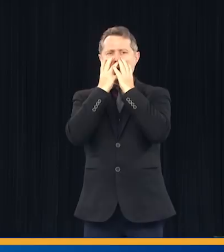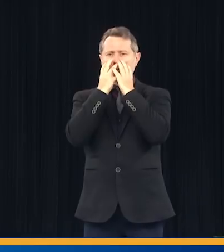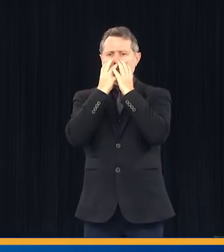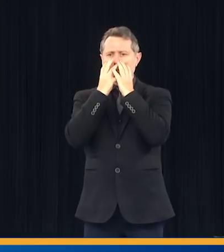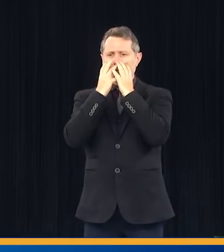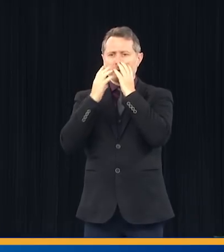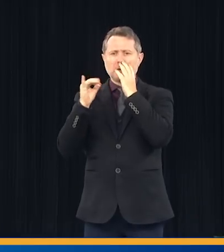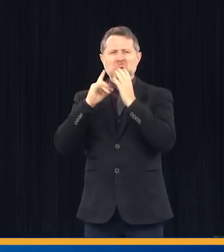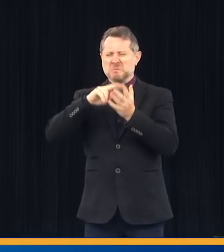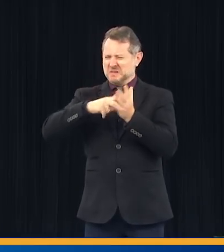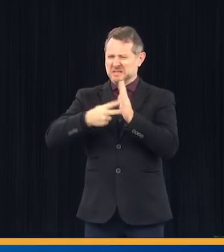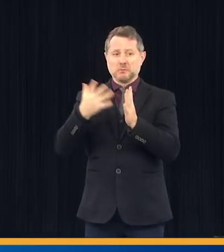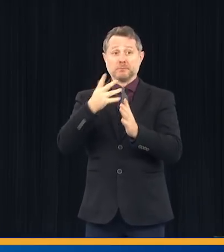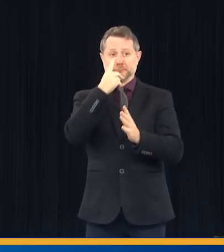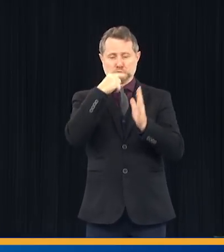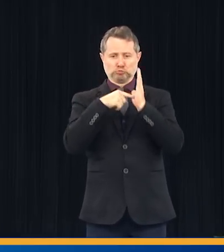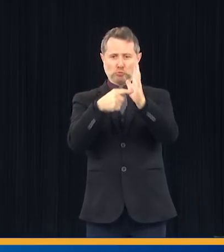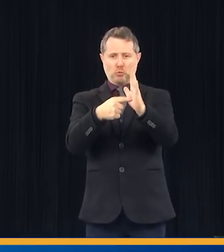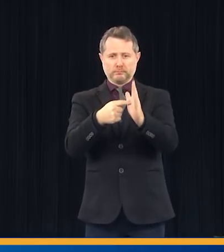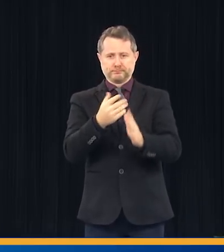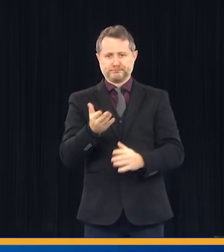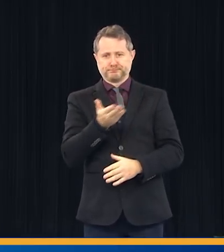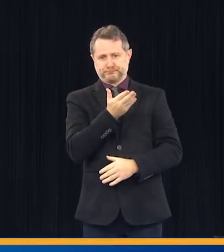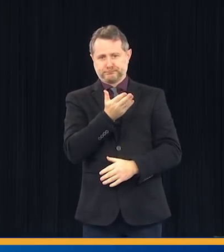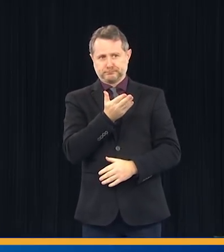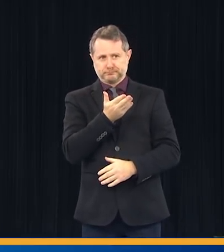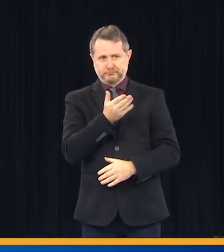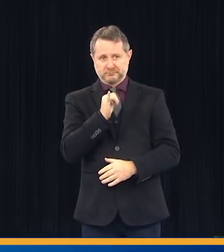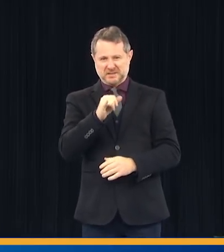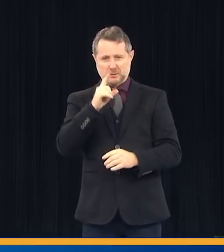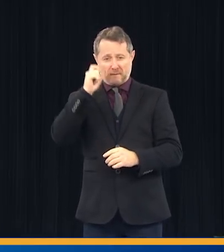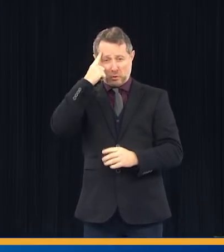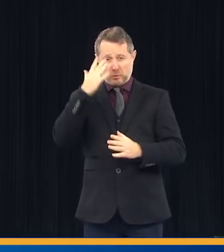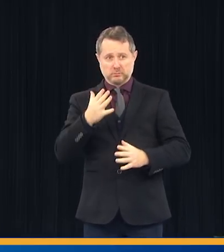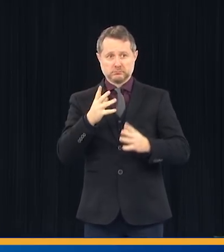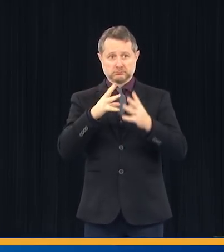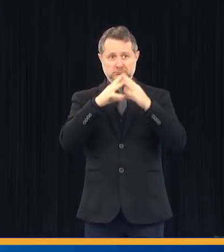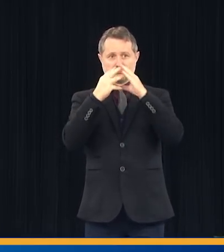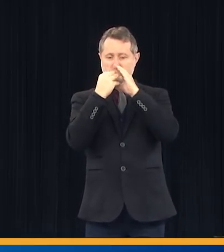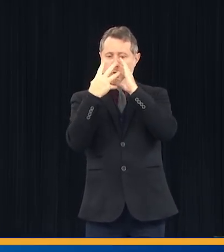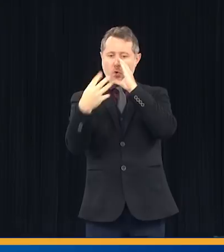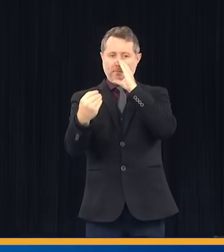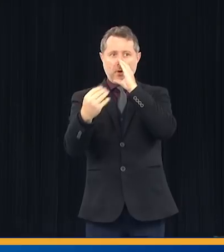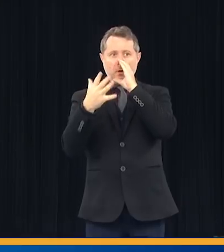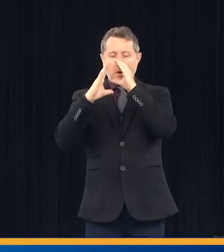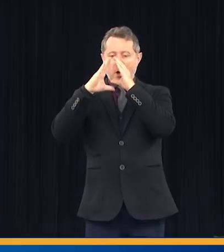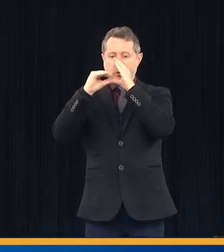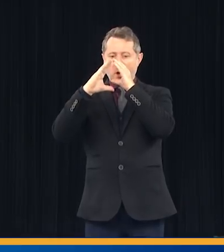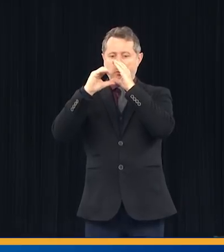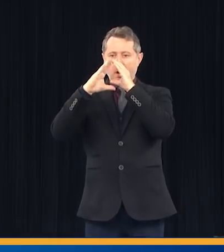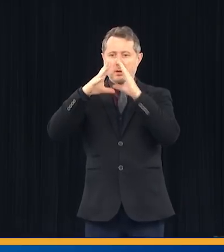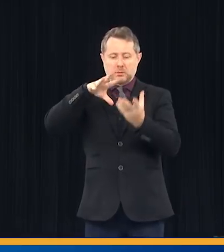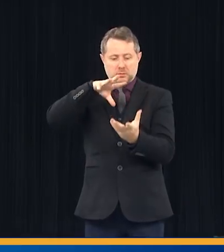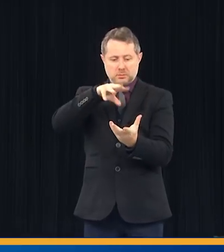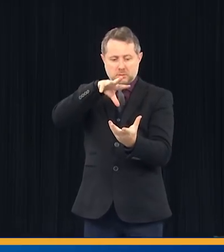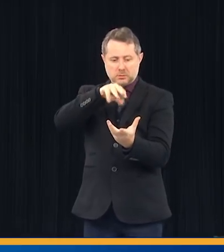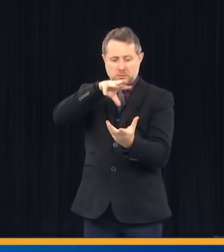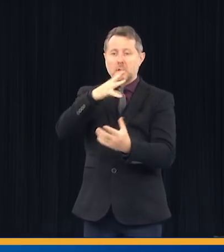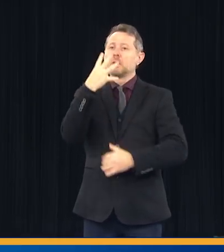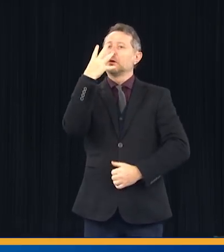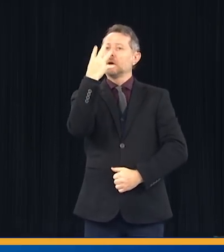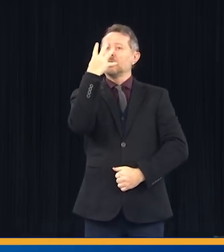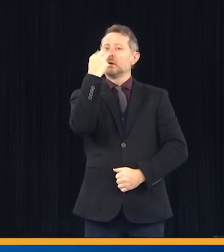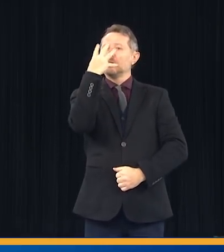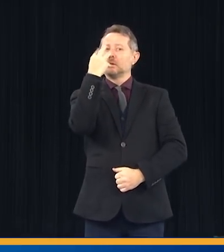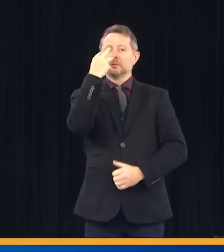This is a bag valve mask. This is what you do if you have a person who